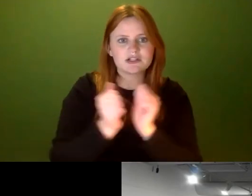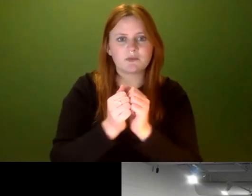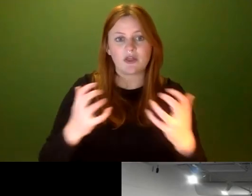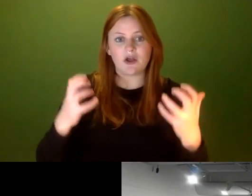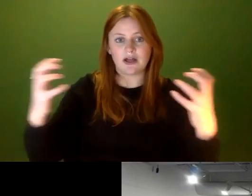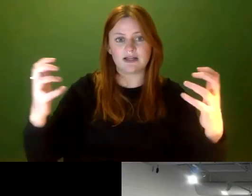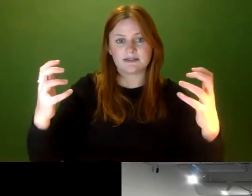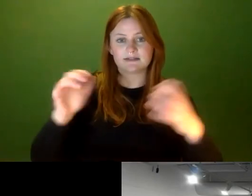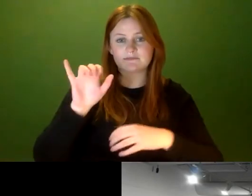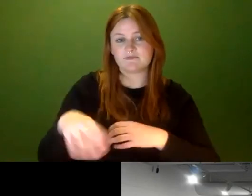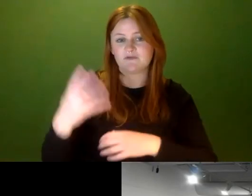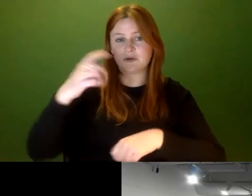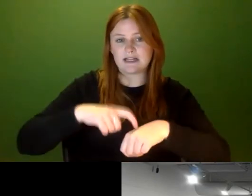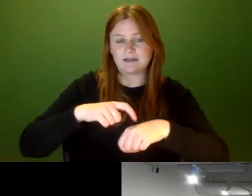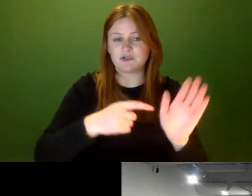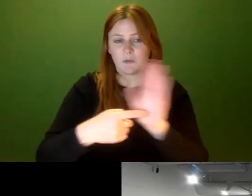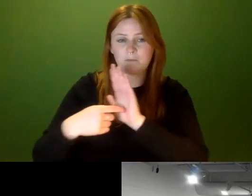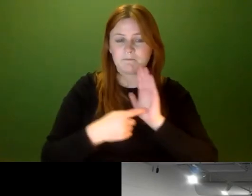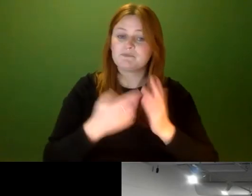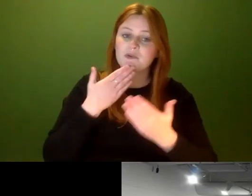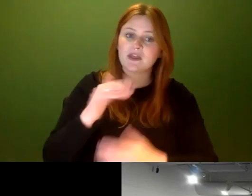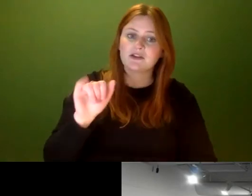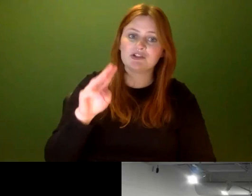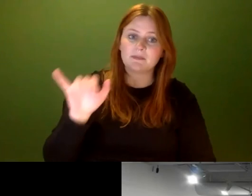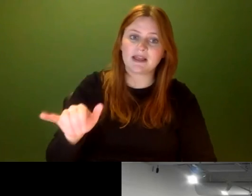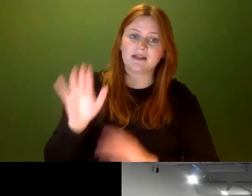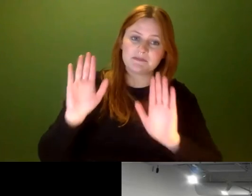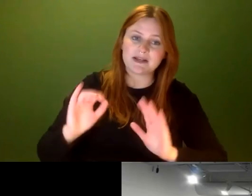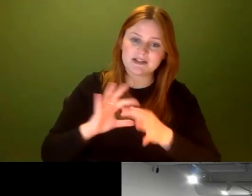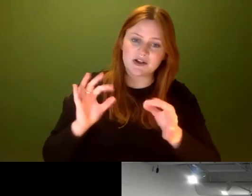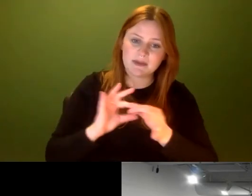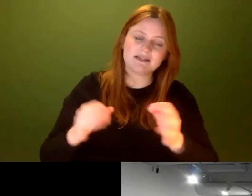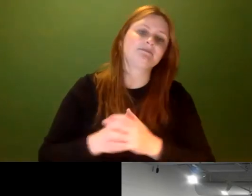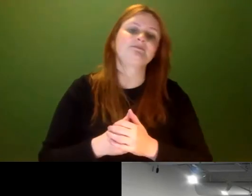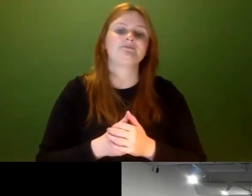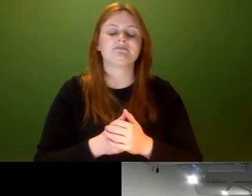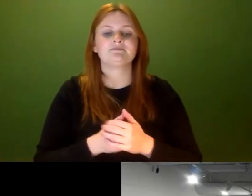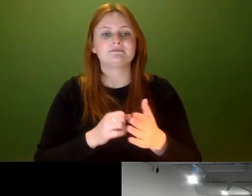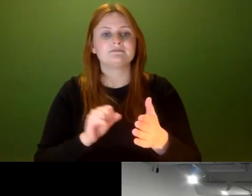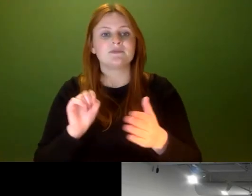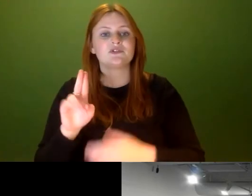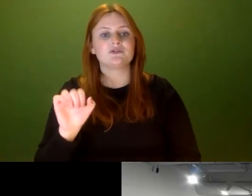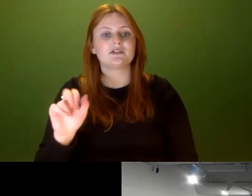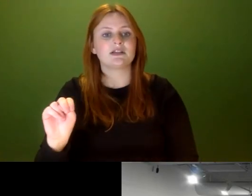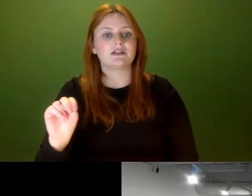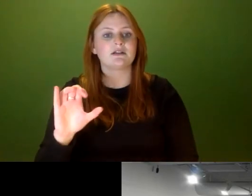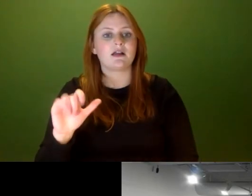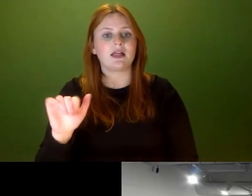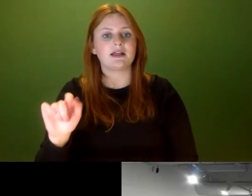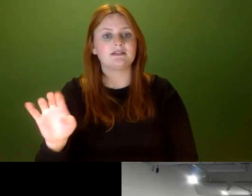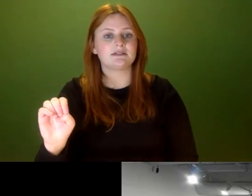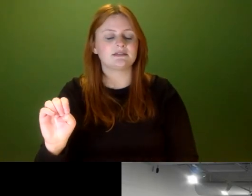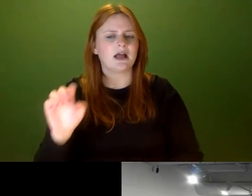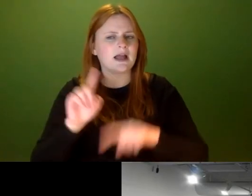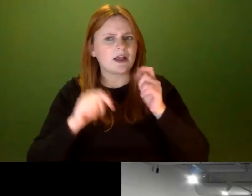Jimmy. Really great comment. And so now Susan Collette, and now I can't recall if I actually